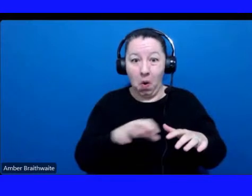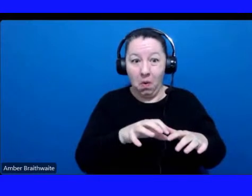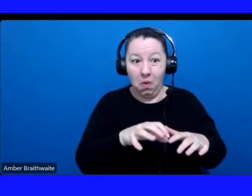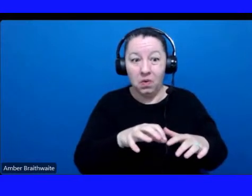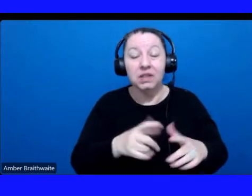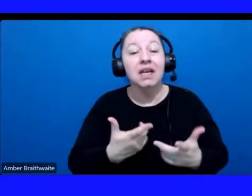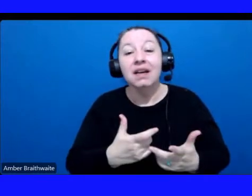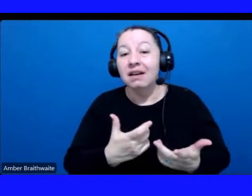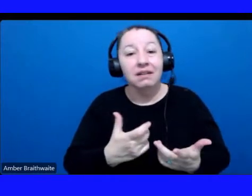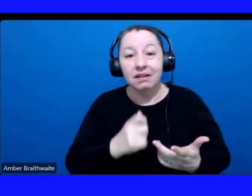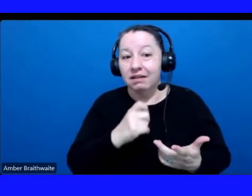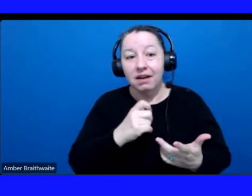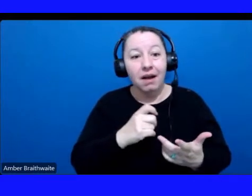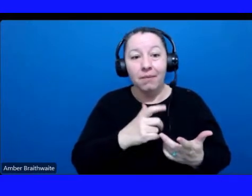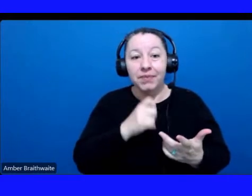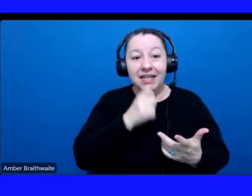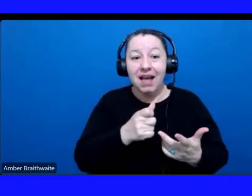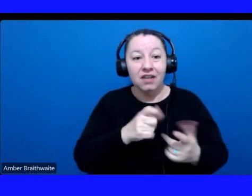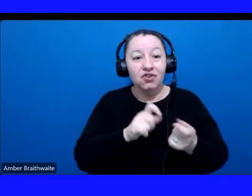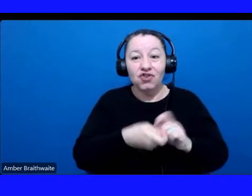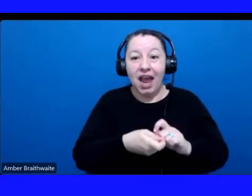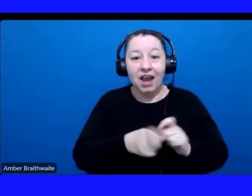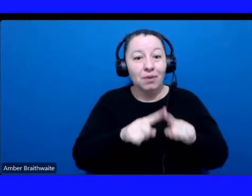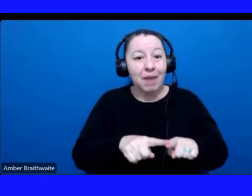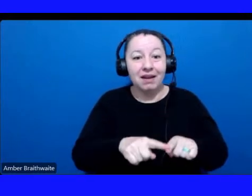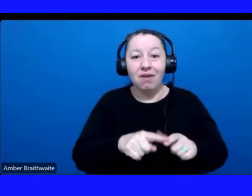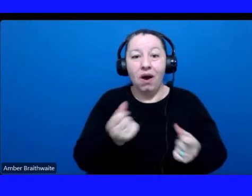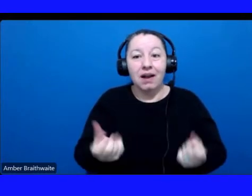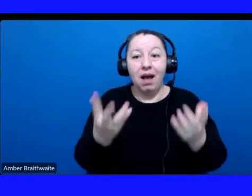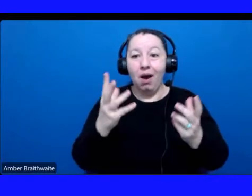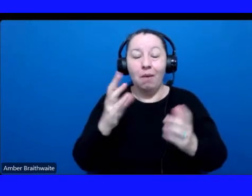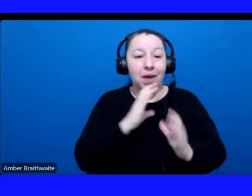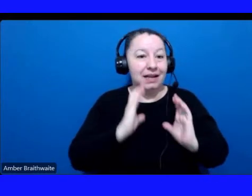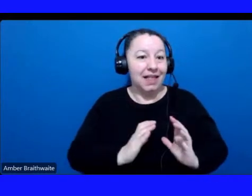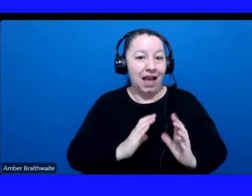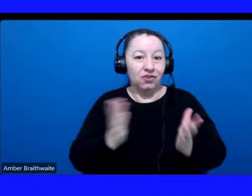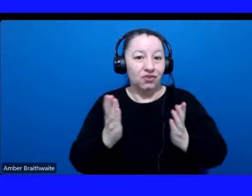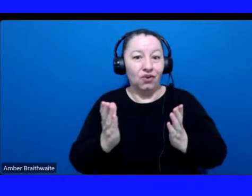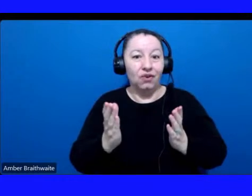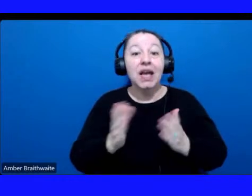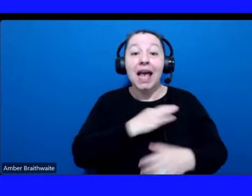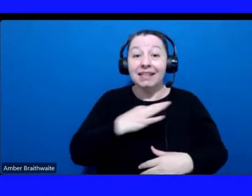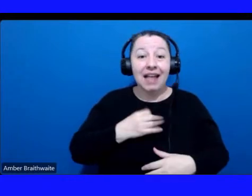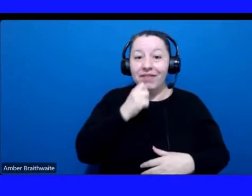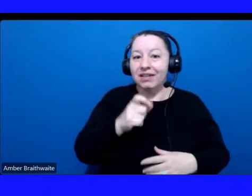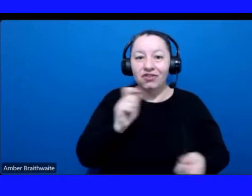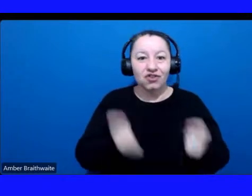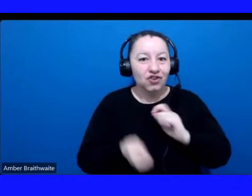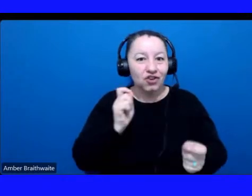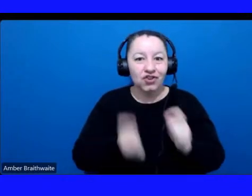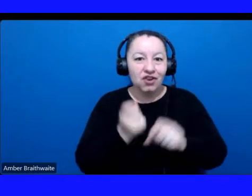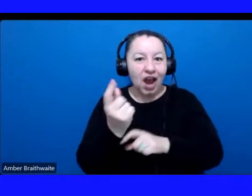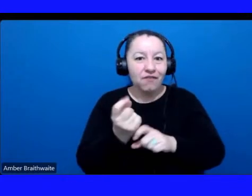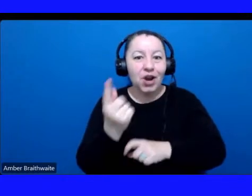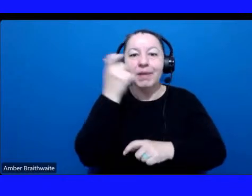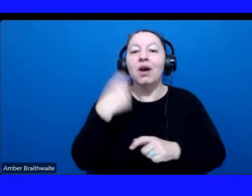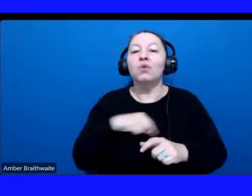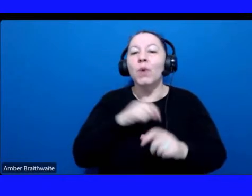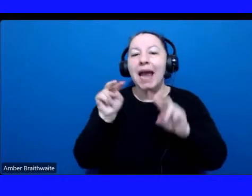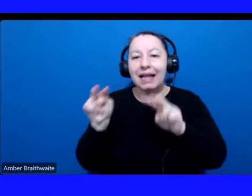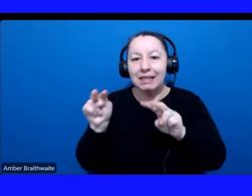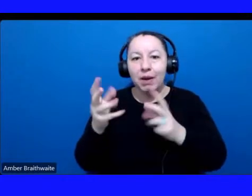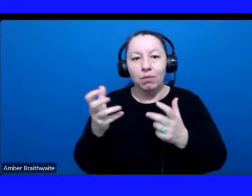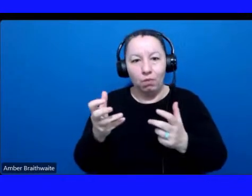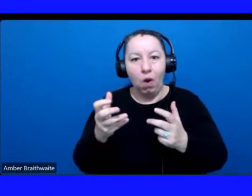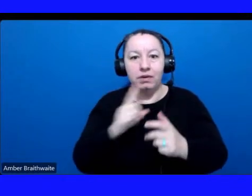staff will be able to serve many more without a change to the budget. So basically, you're saying there was a lot of capacity still in the